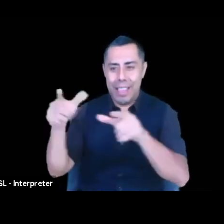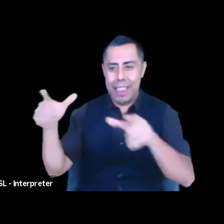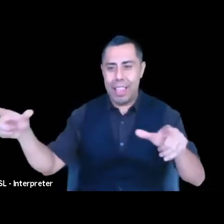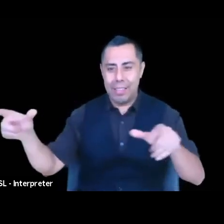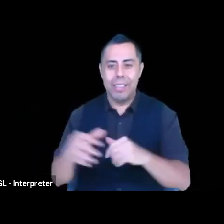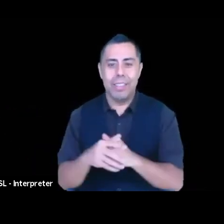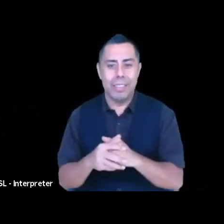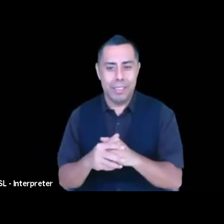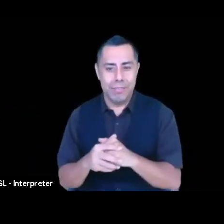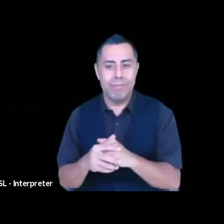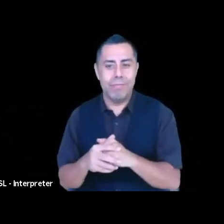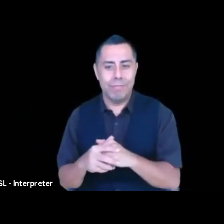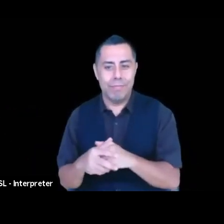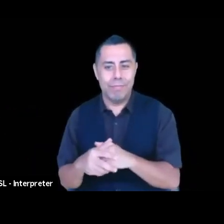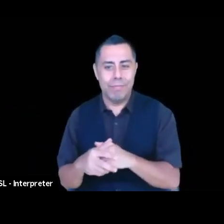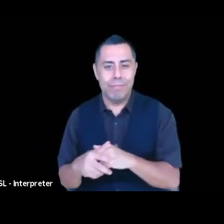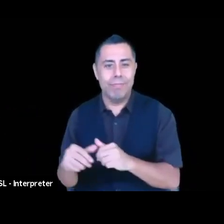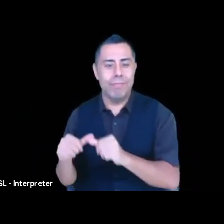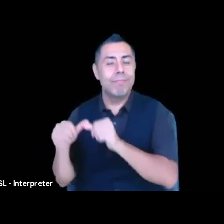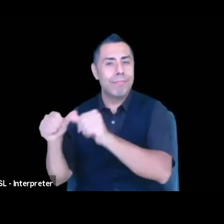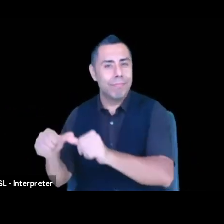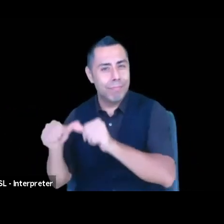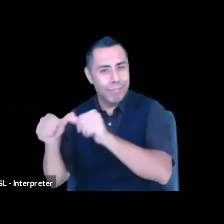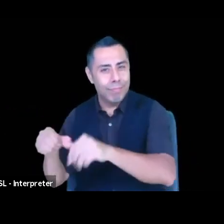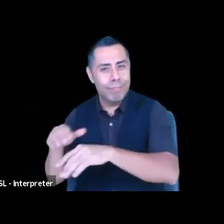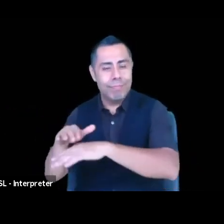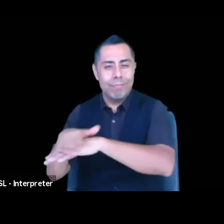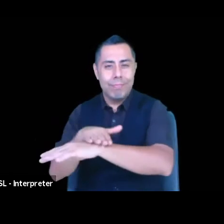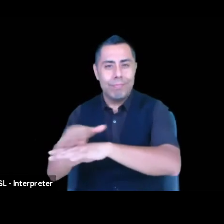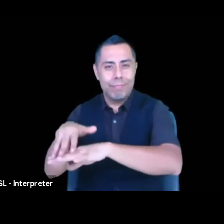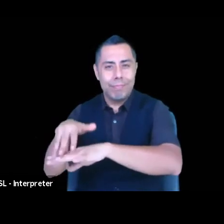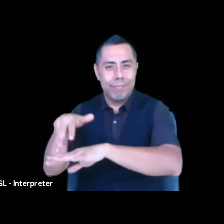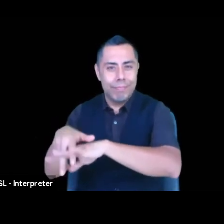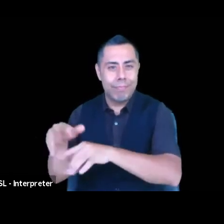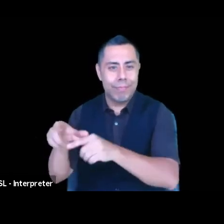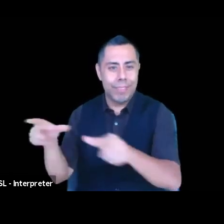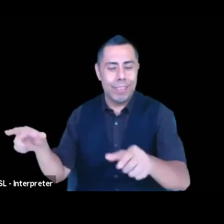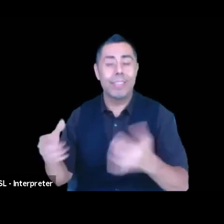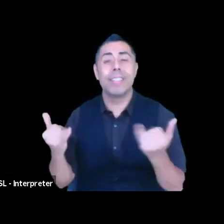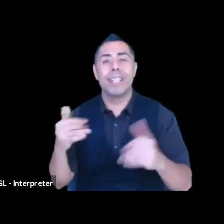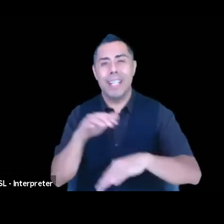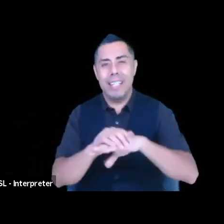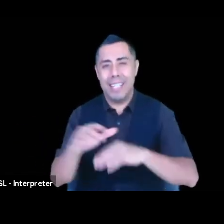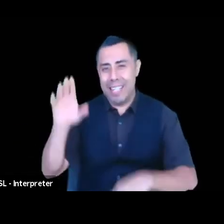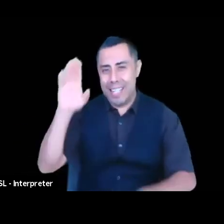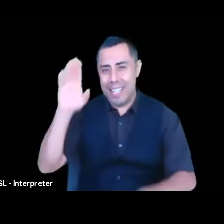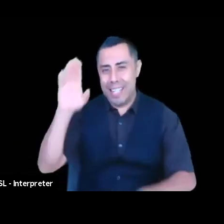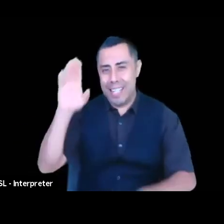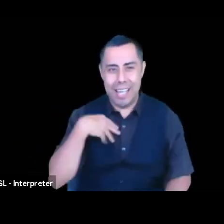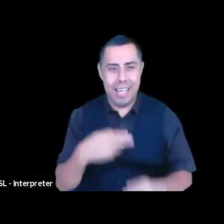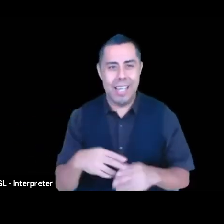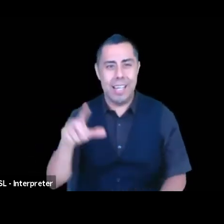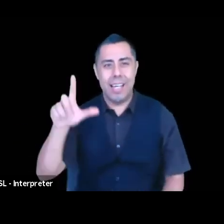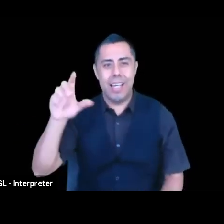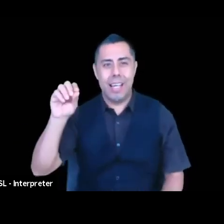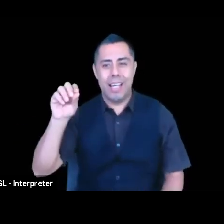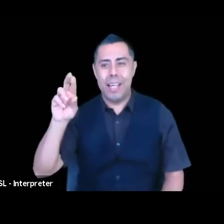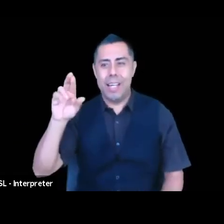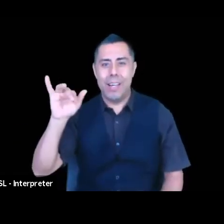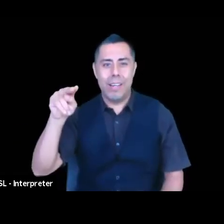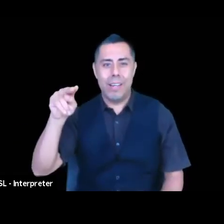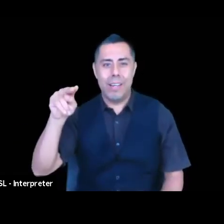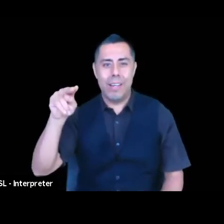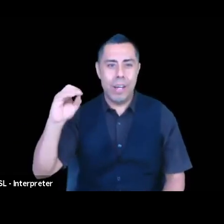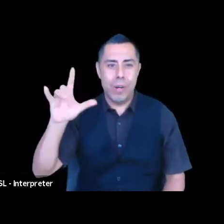she took grand bunish tea, St. Carl Sapaji tribe did not show. Hello, everyone. My name is Lorraine Cooley, and I come to you from the beautiful tribe of St. Carl